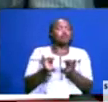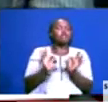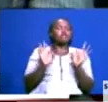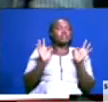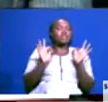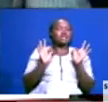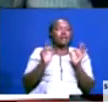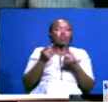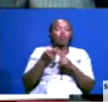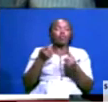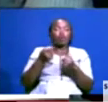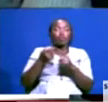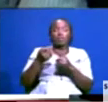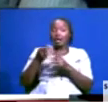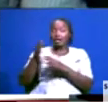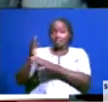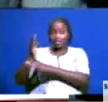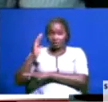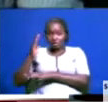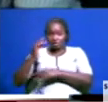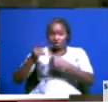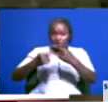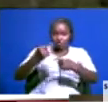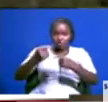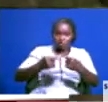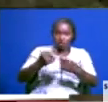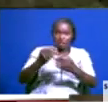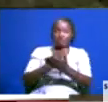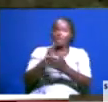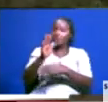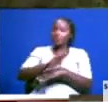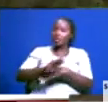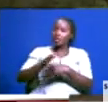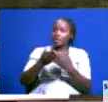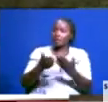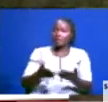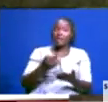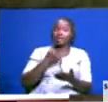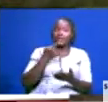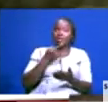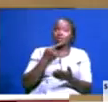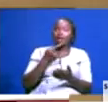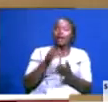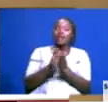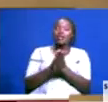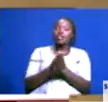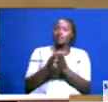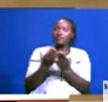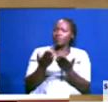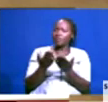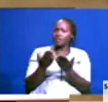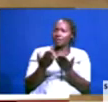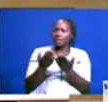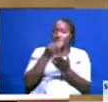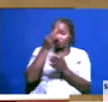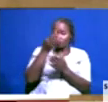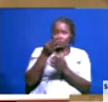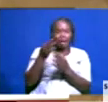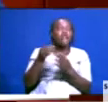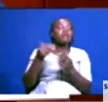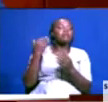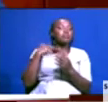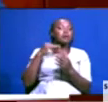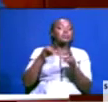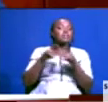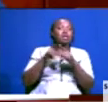kiusalama inayoendelea katika baadhi ya maeneo hapa nchini, akisema kwamba hivi karibuni ujambazi utachukuliwa kuwa sawa na